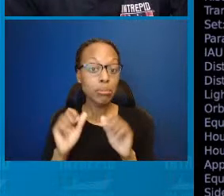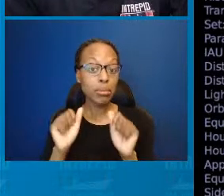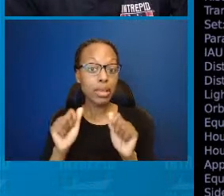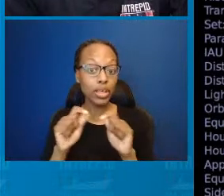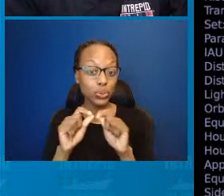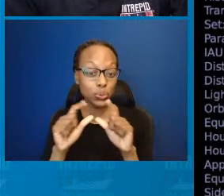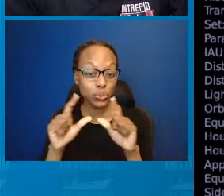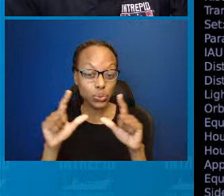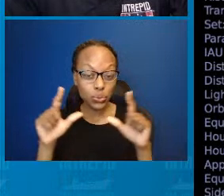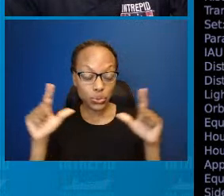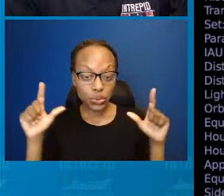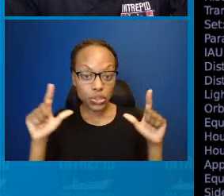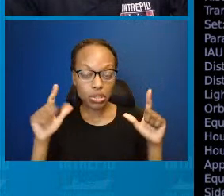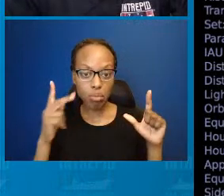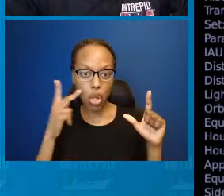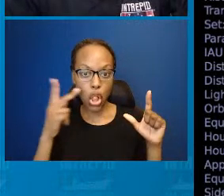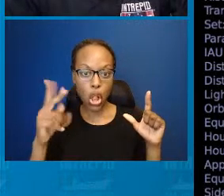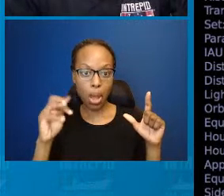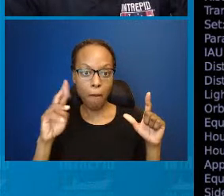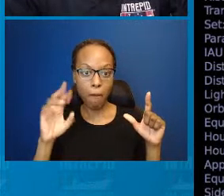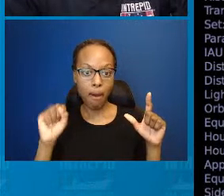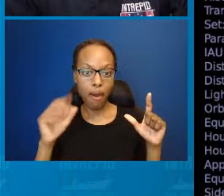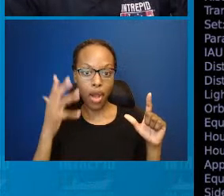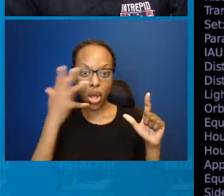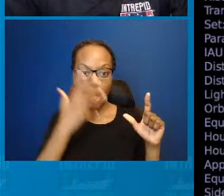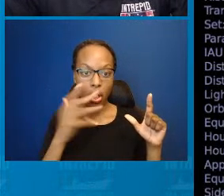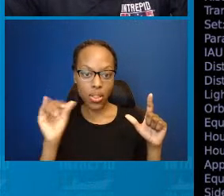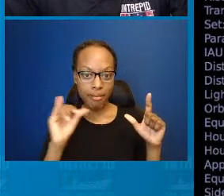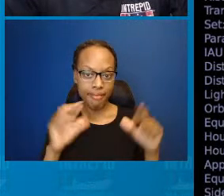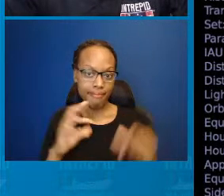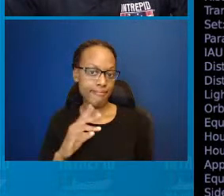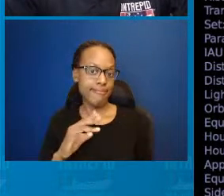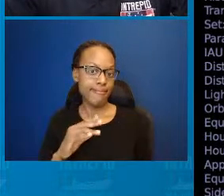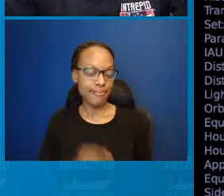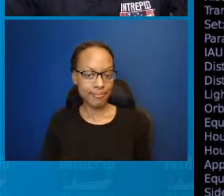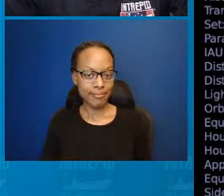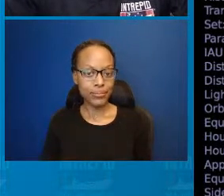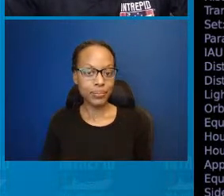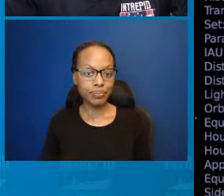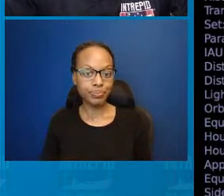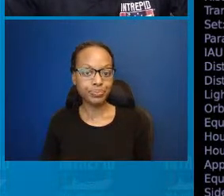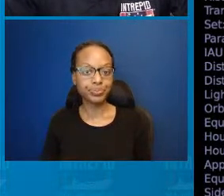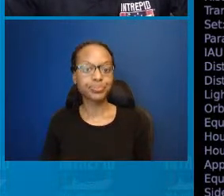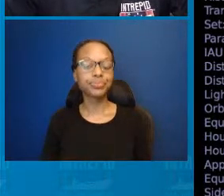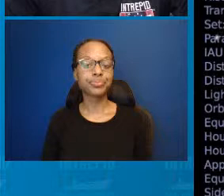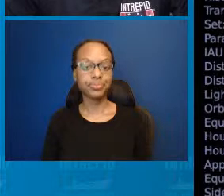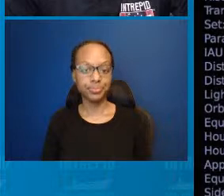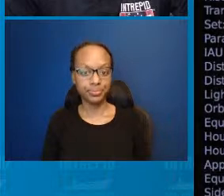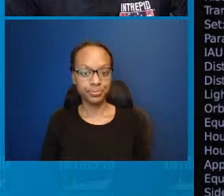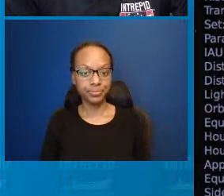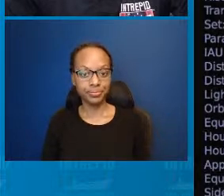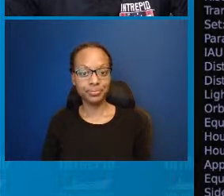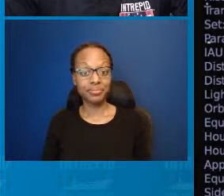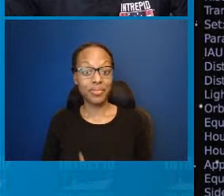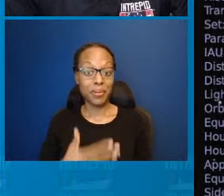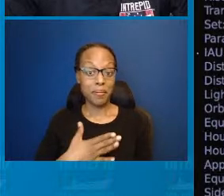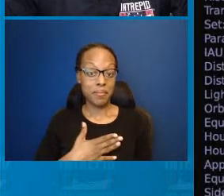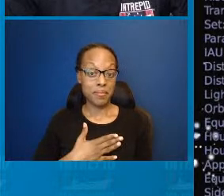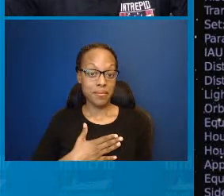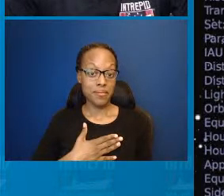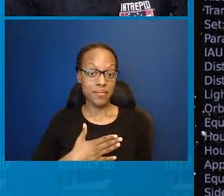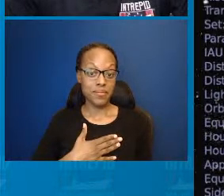Mars, right? And see what Mars looks like using this, right? We can even go to check out my favorite